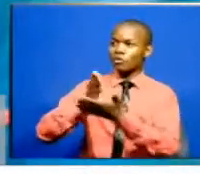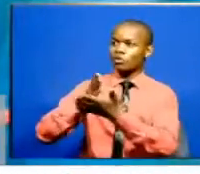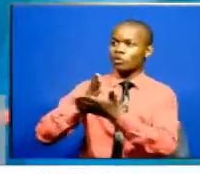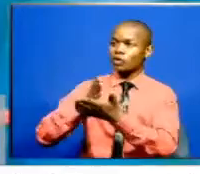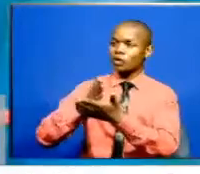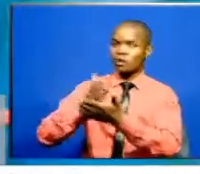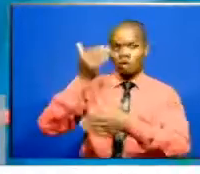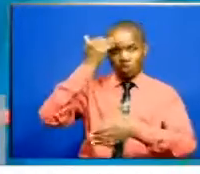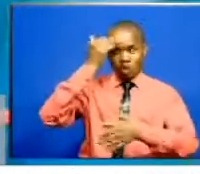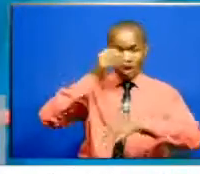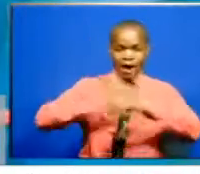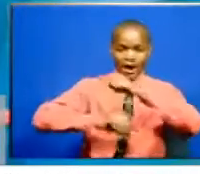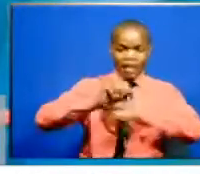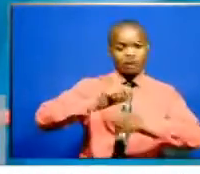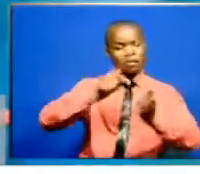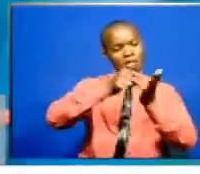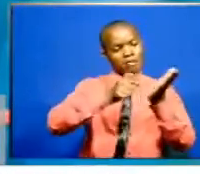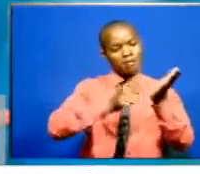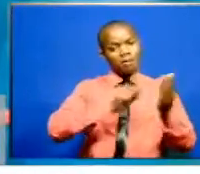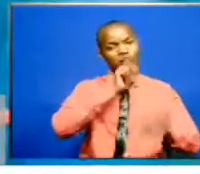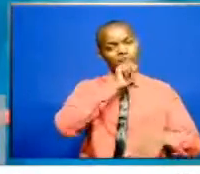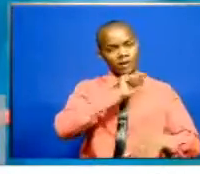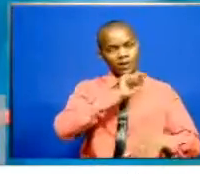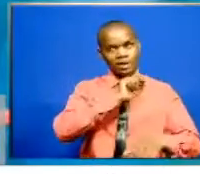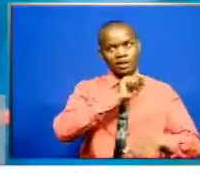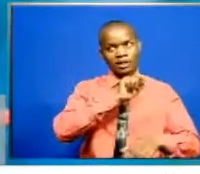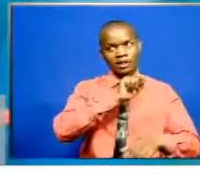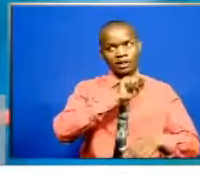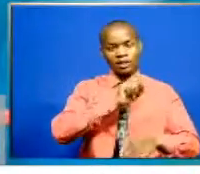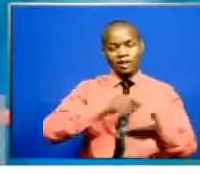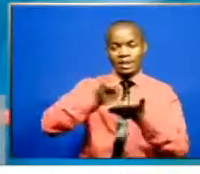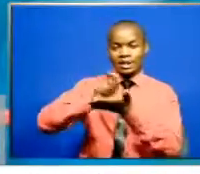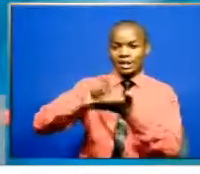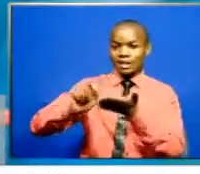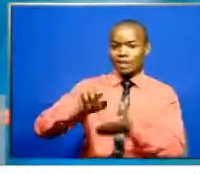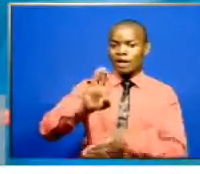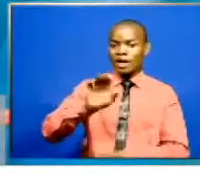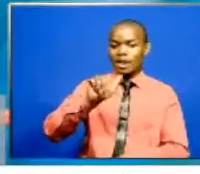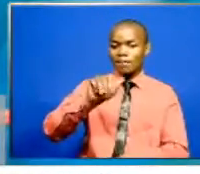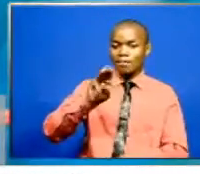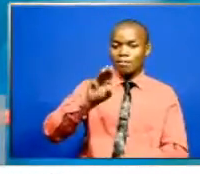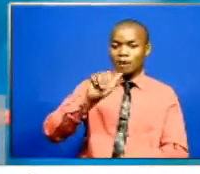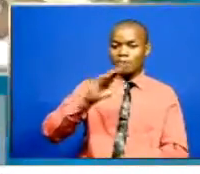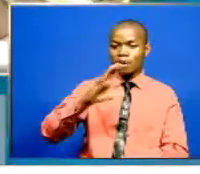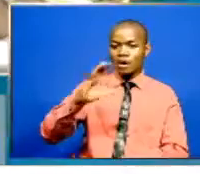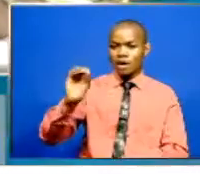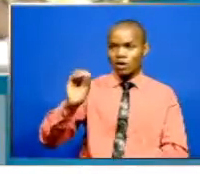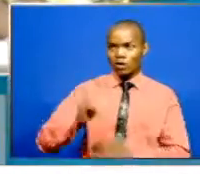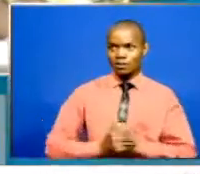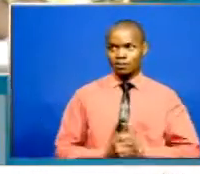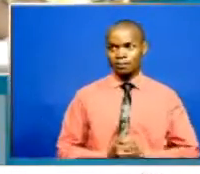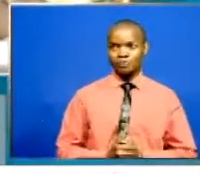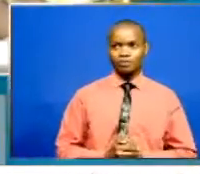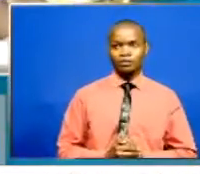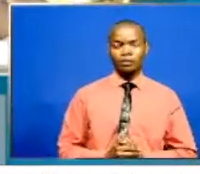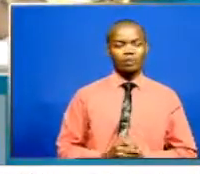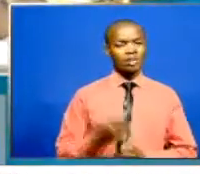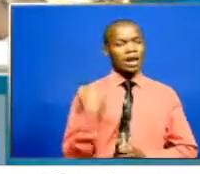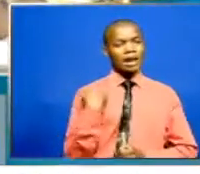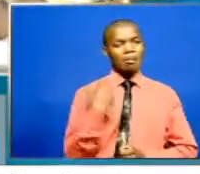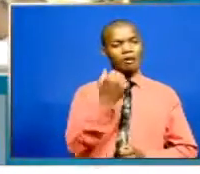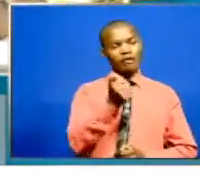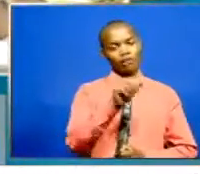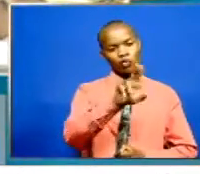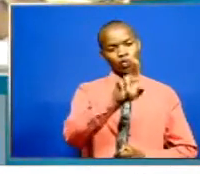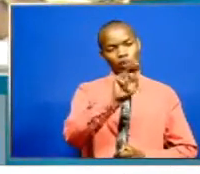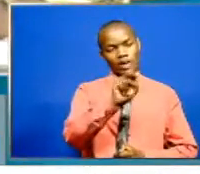we are currently doing as Interstate Secretariat of the Bamako Convention. Uh-huh. Away from that, at the 5th United Nations